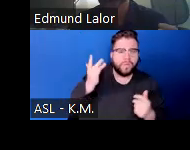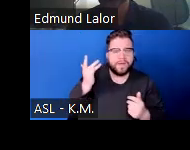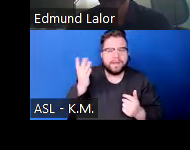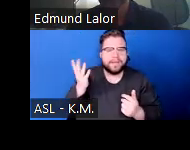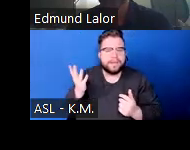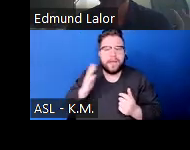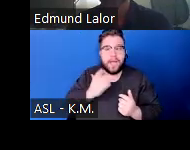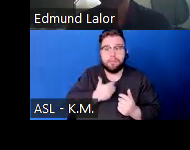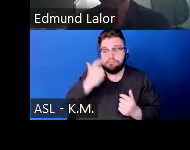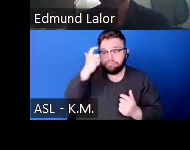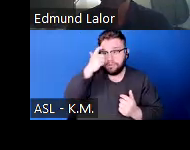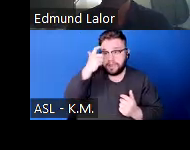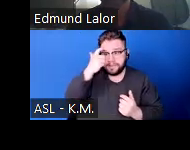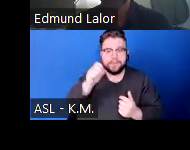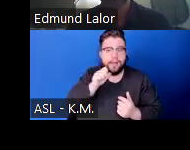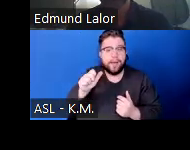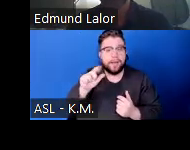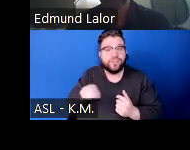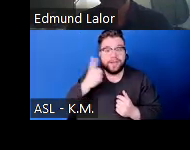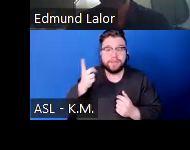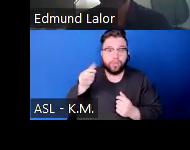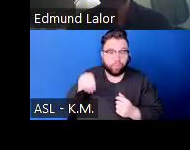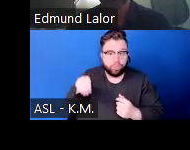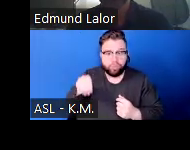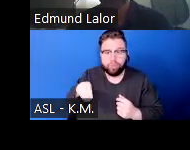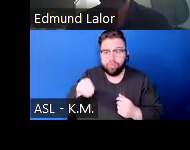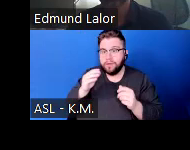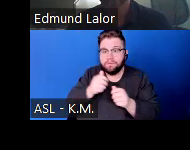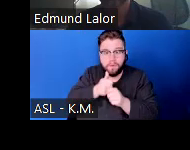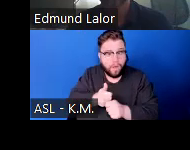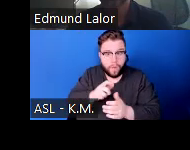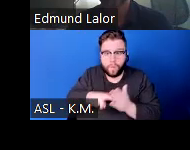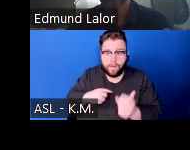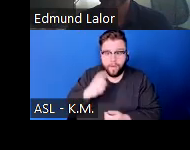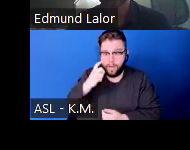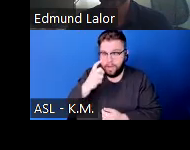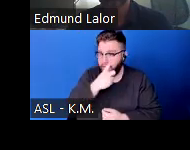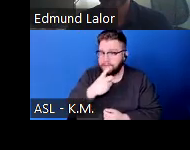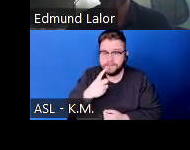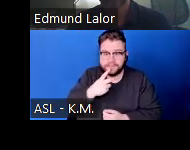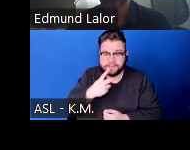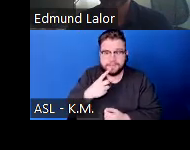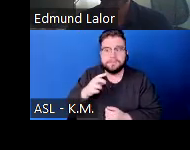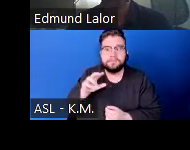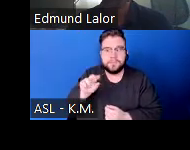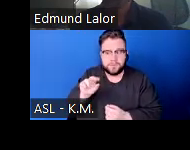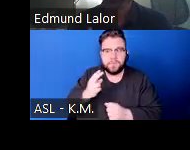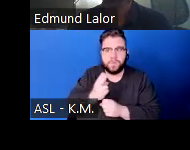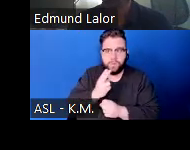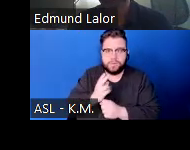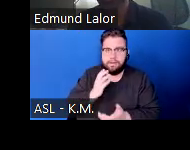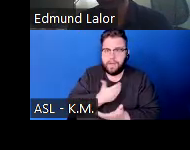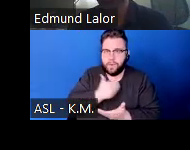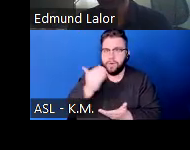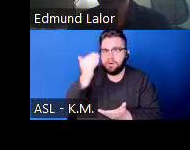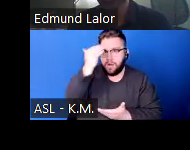just, dumbly following what our eyes are receiving, but rather our brains are using our knowledge of the world